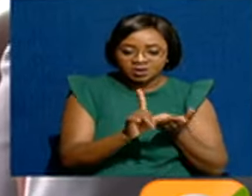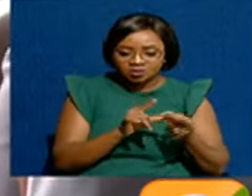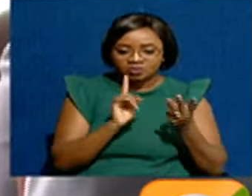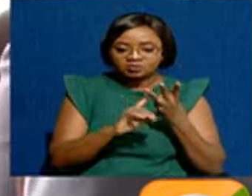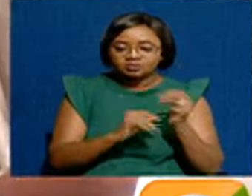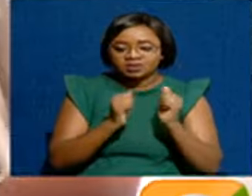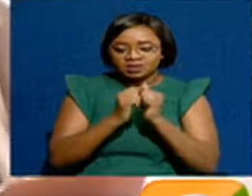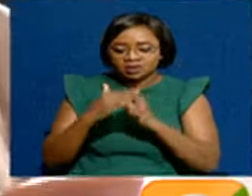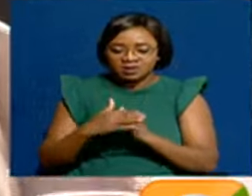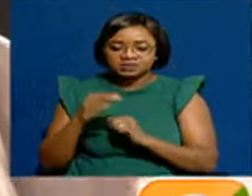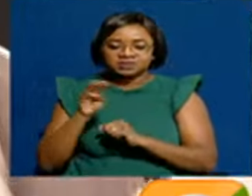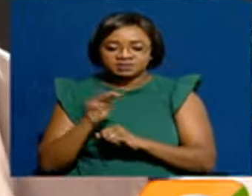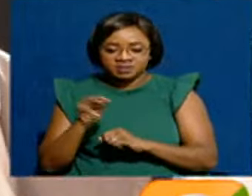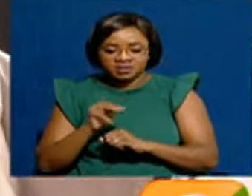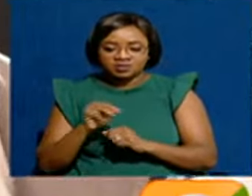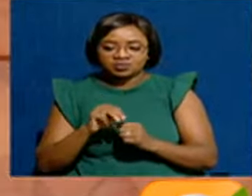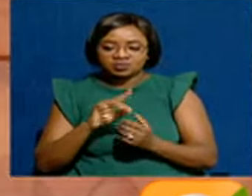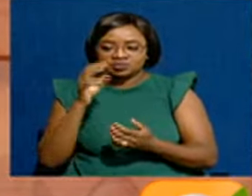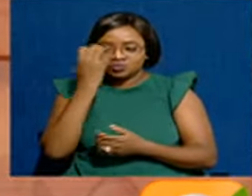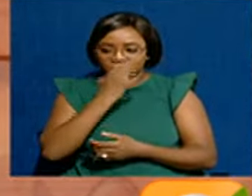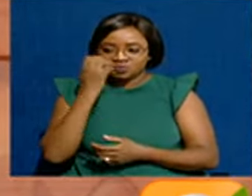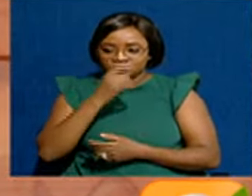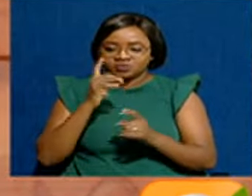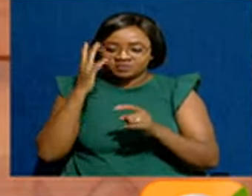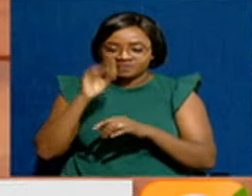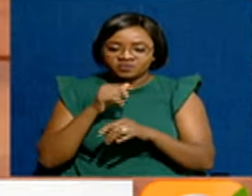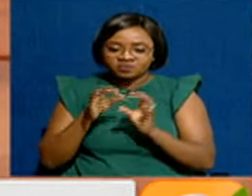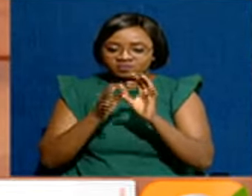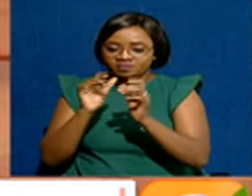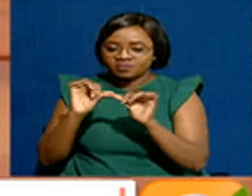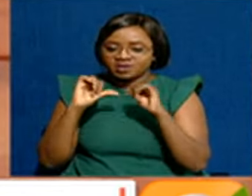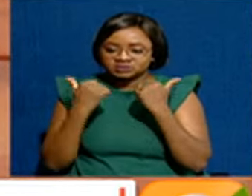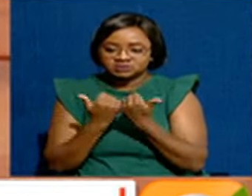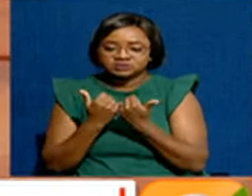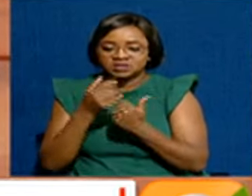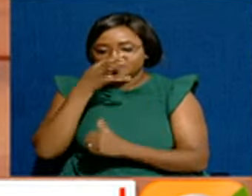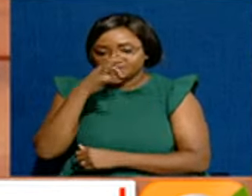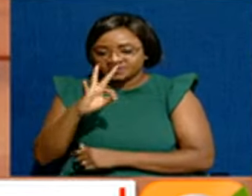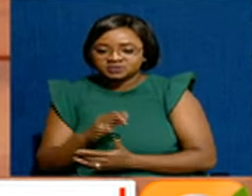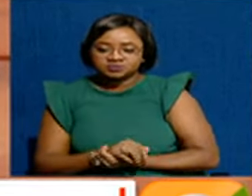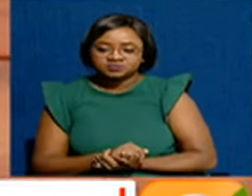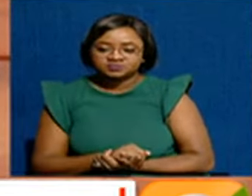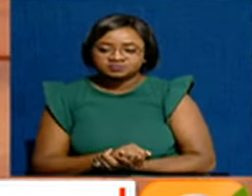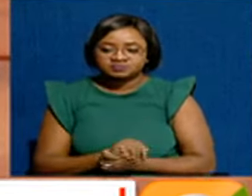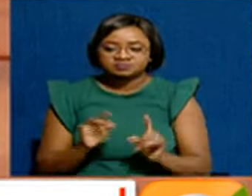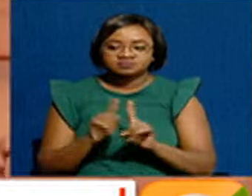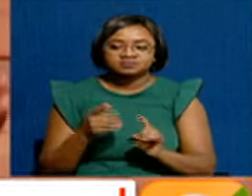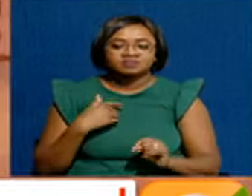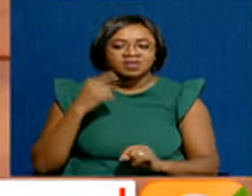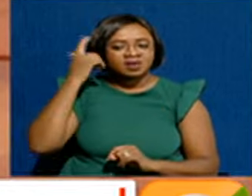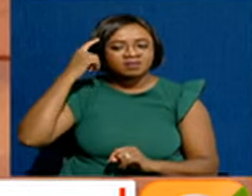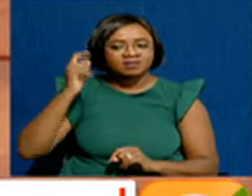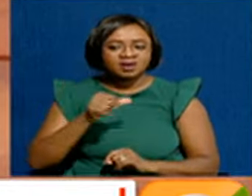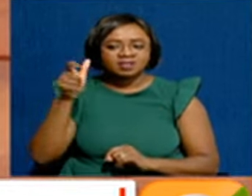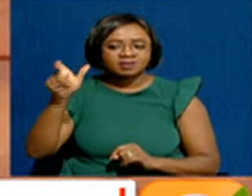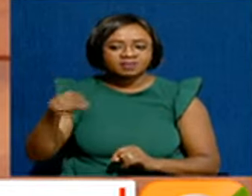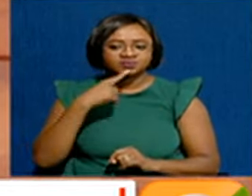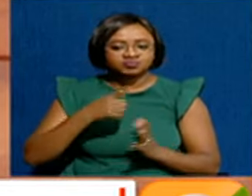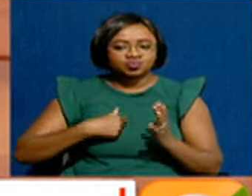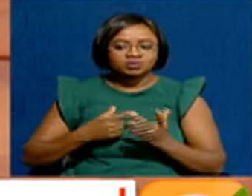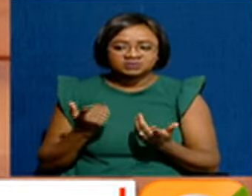from the French Development Agency. And I remember somebody telling us, it is like you have already bought a